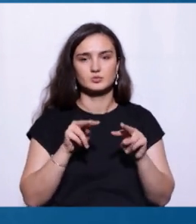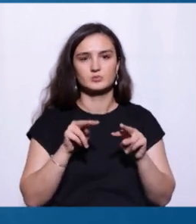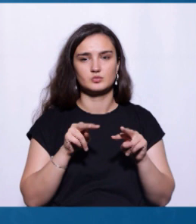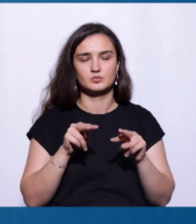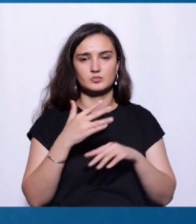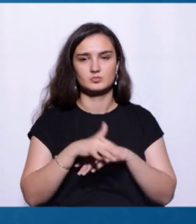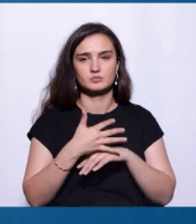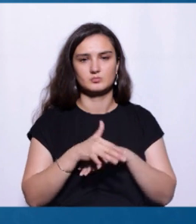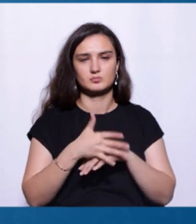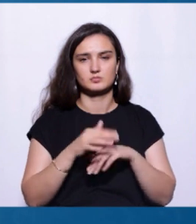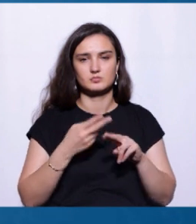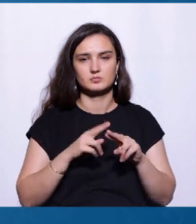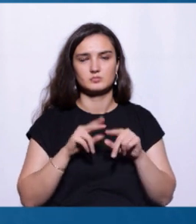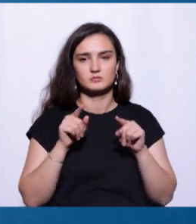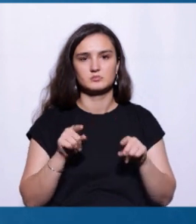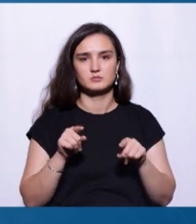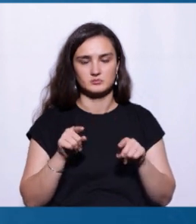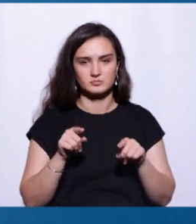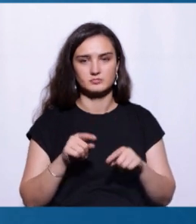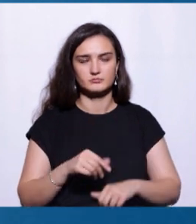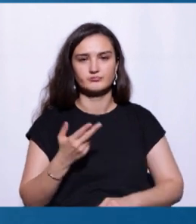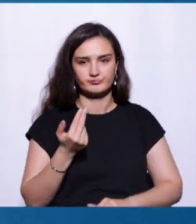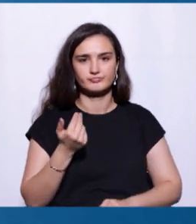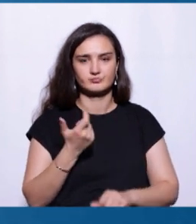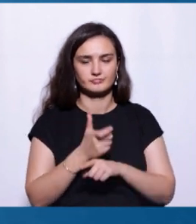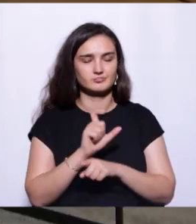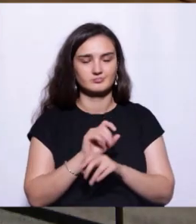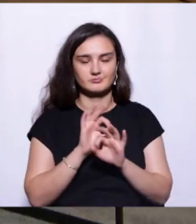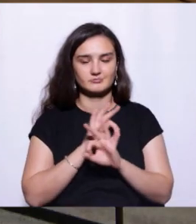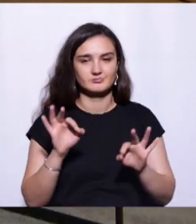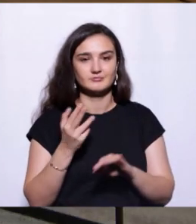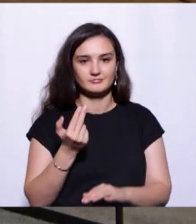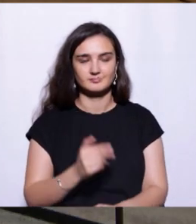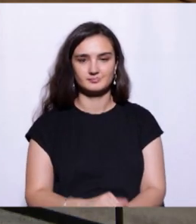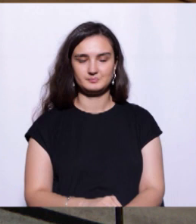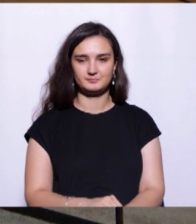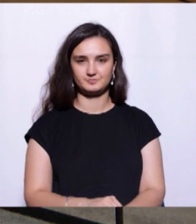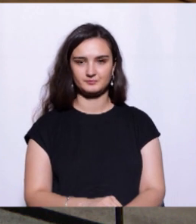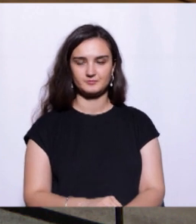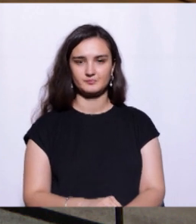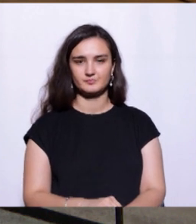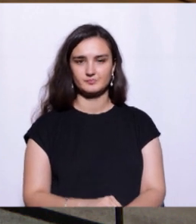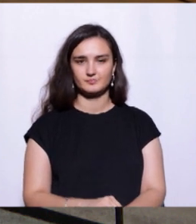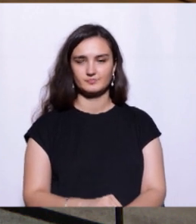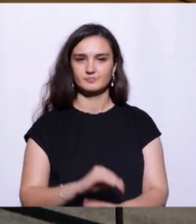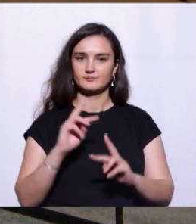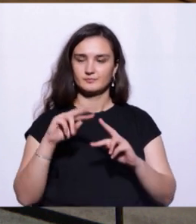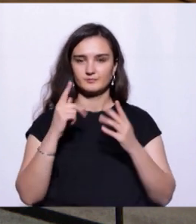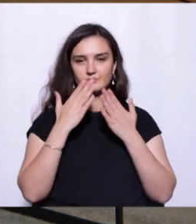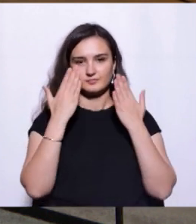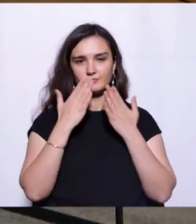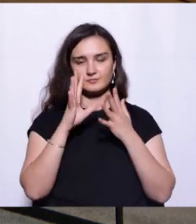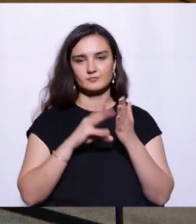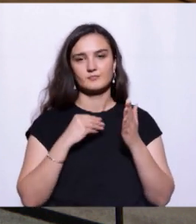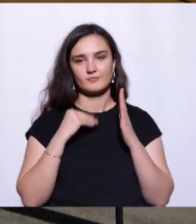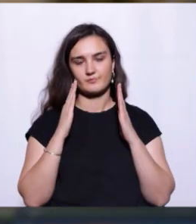outside. This could be a huge improvement. That's fascinating. It is. Now, let's move on to our reading activity in which